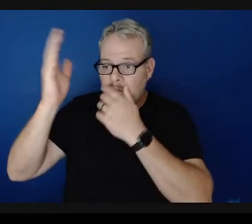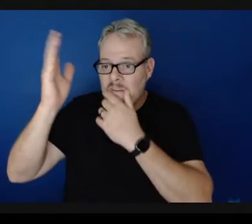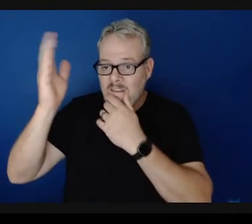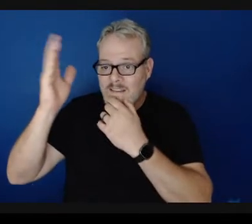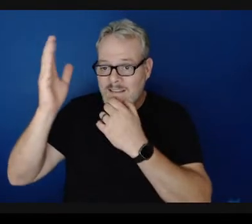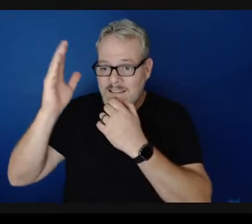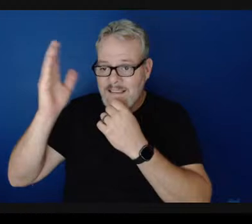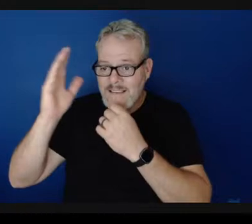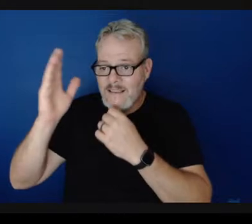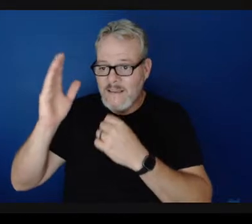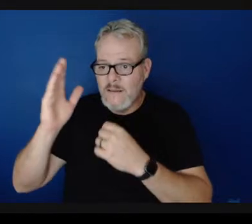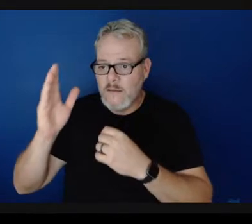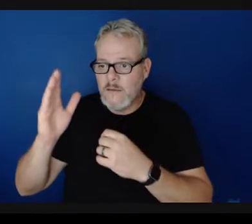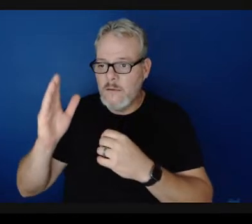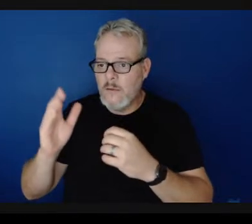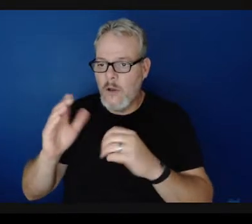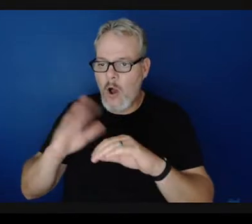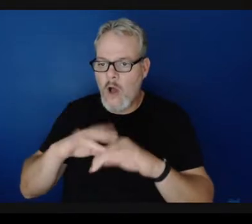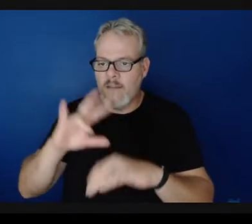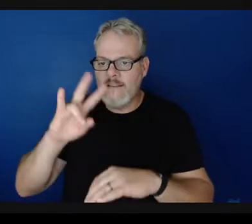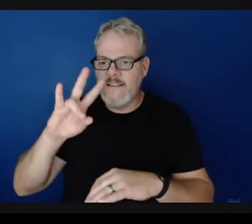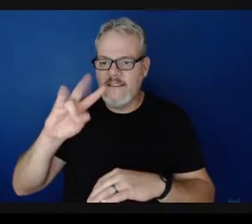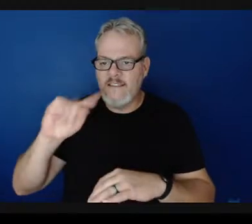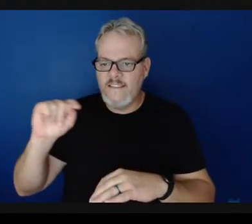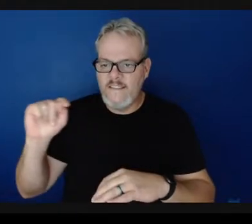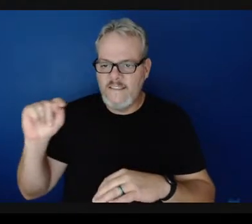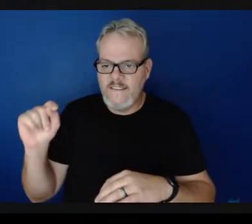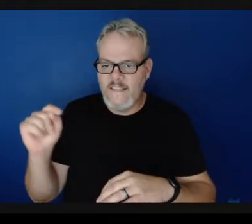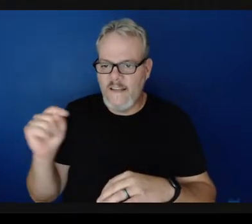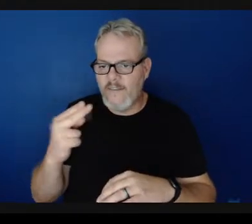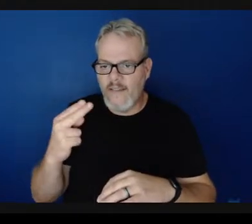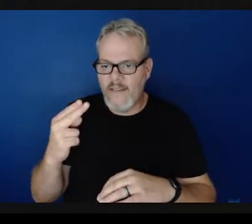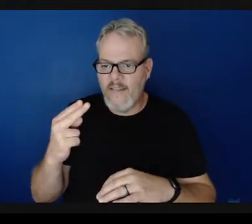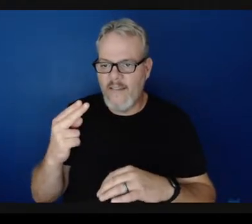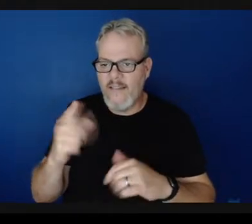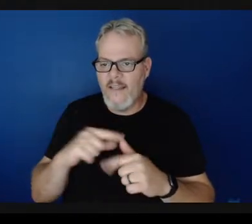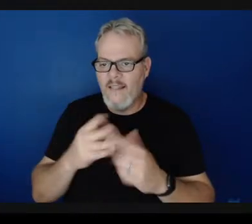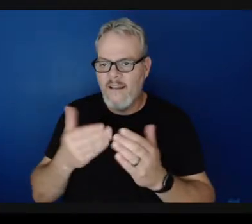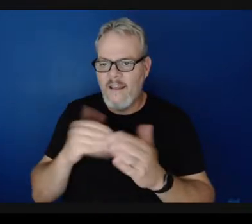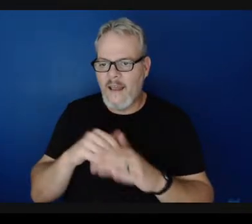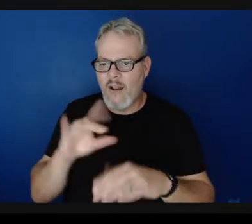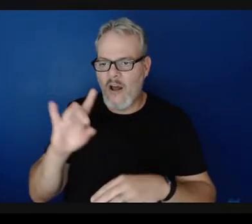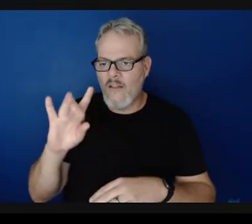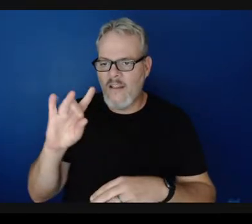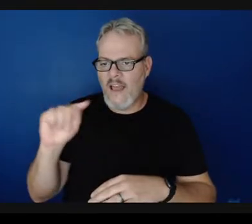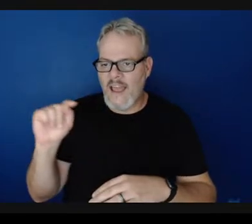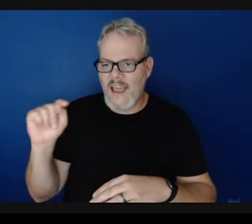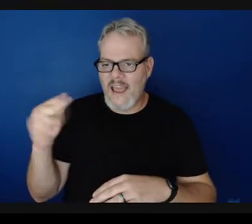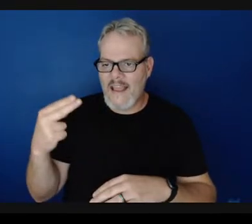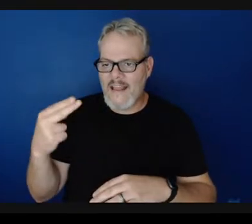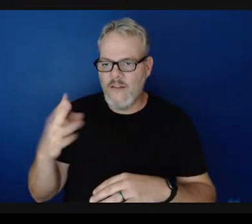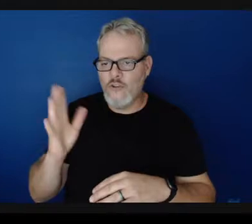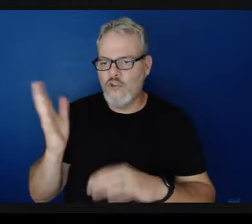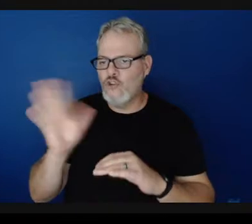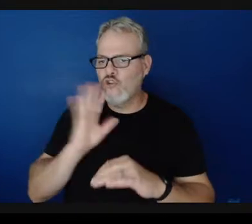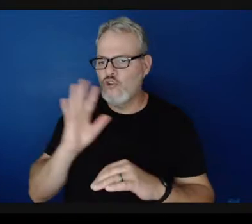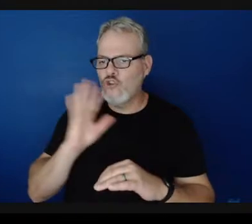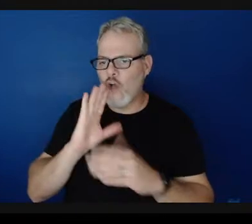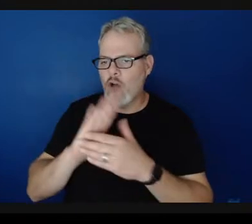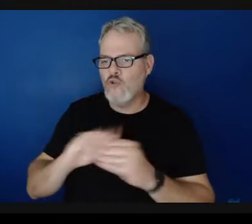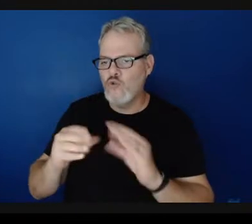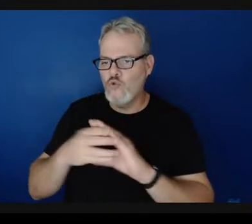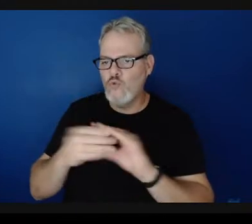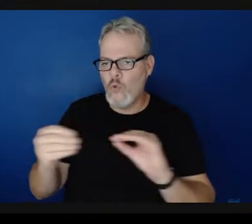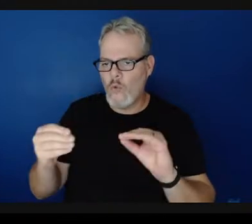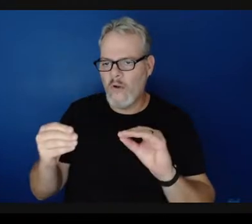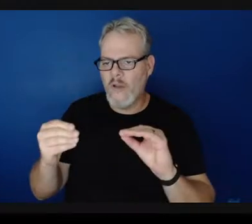roaming at Iwakahuna on the 7th, and then talk story in Nālehu on the 8th, with on the 9th that dynamic